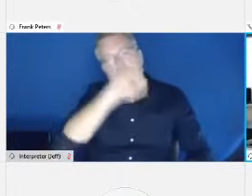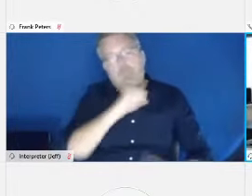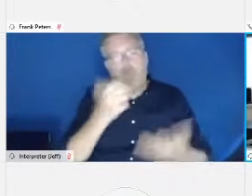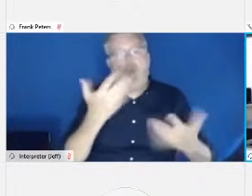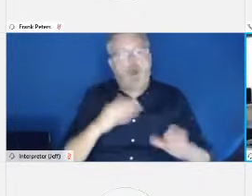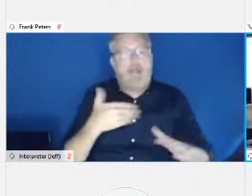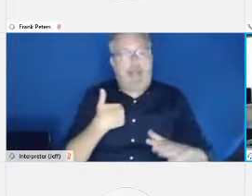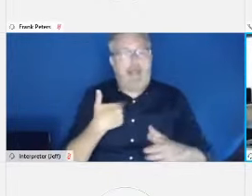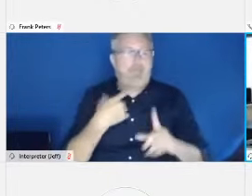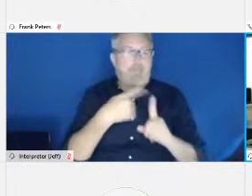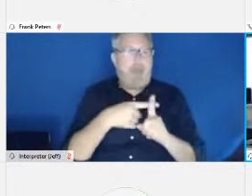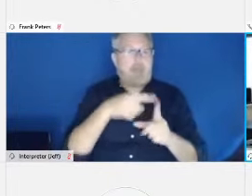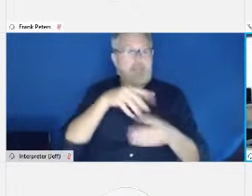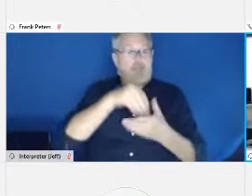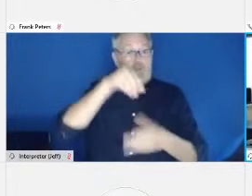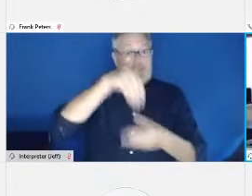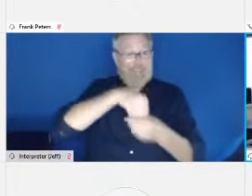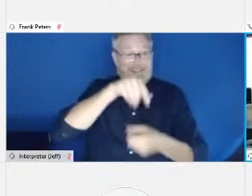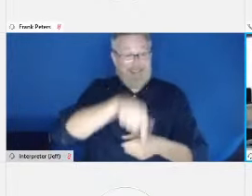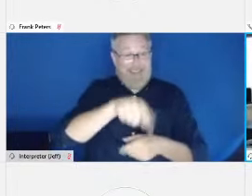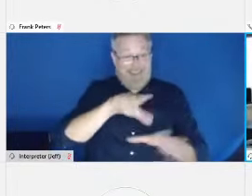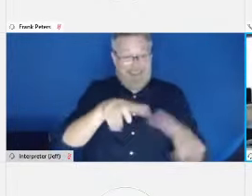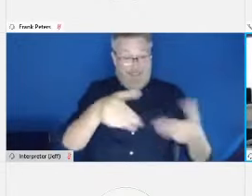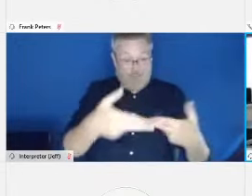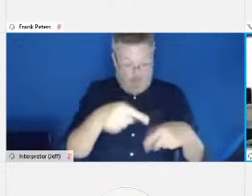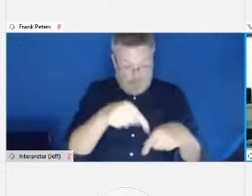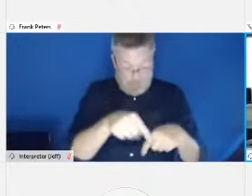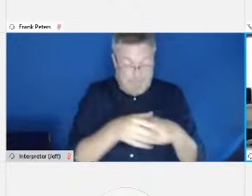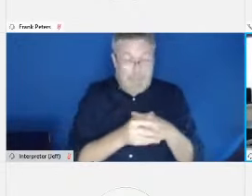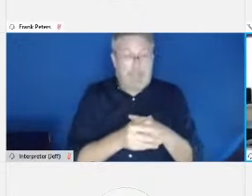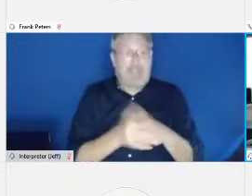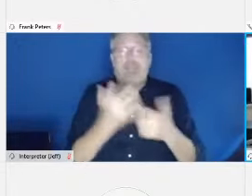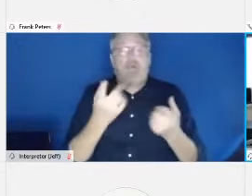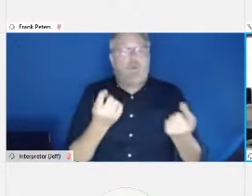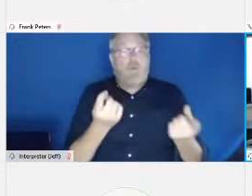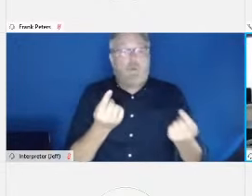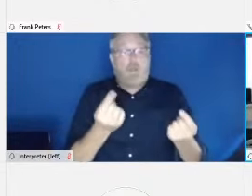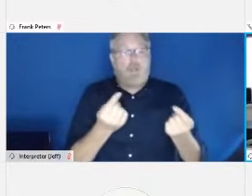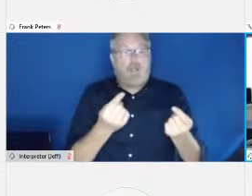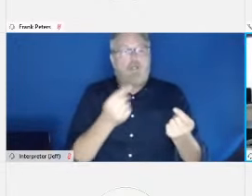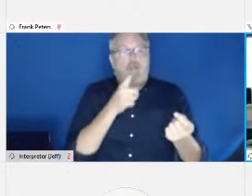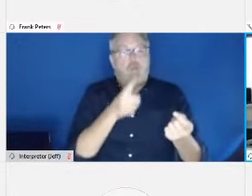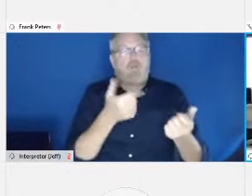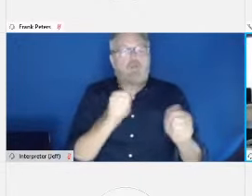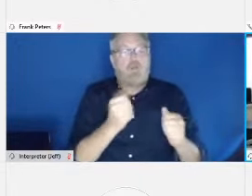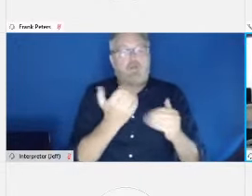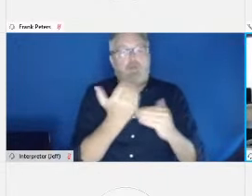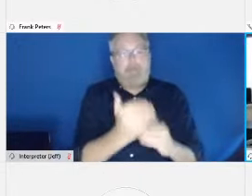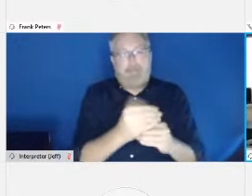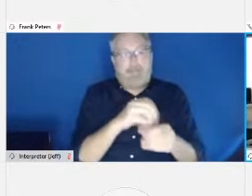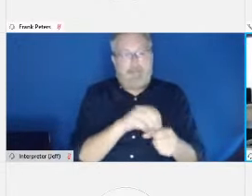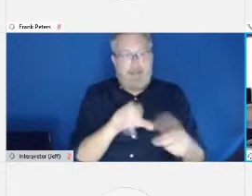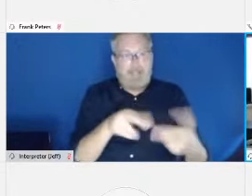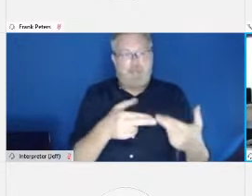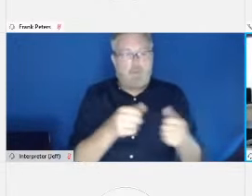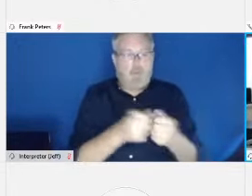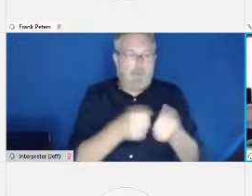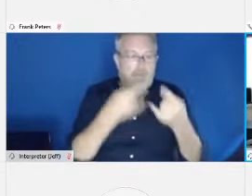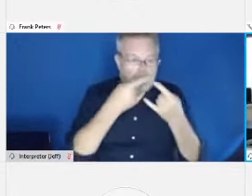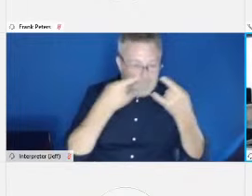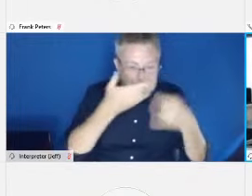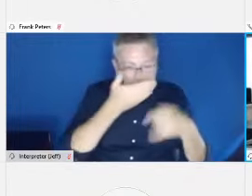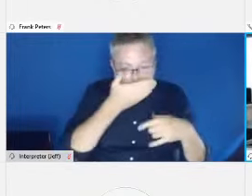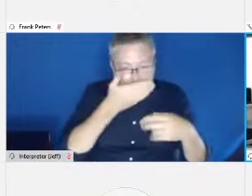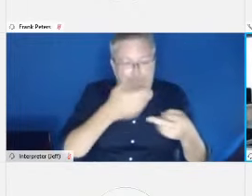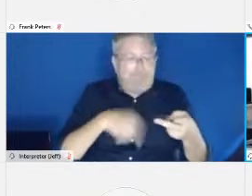have some positive students in that classroom. So the things we're doing are mitigating that transmission in the classroom.